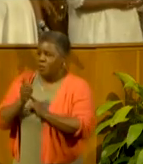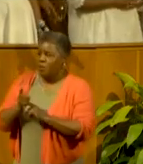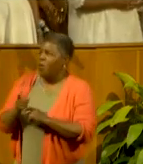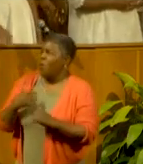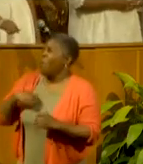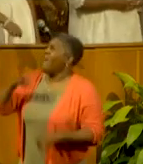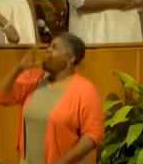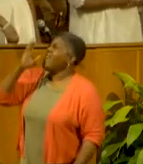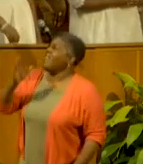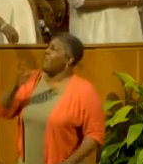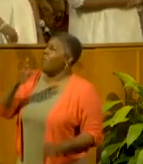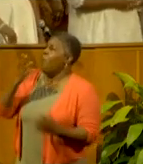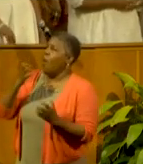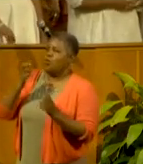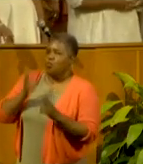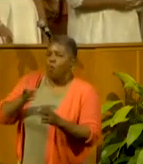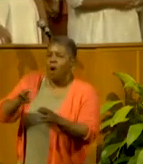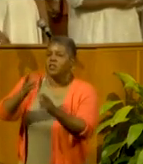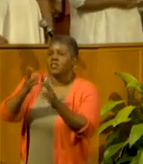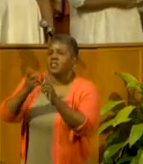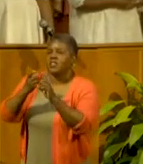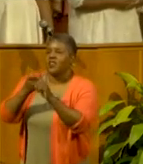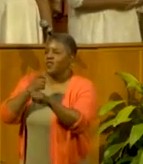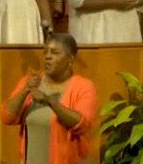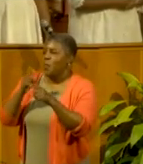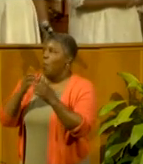Never want to rush out of worship.